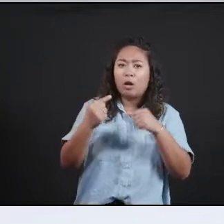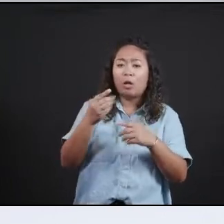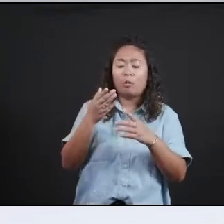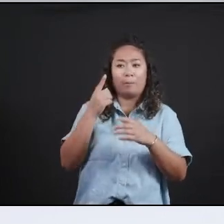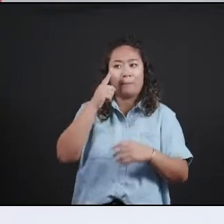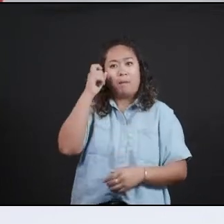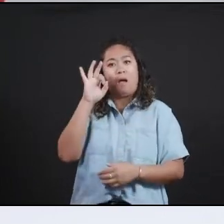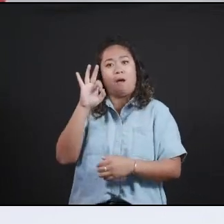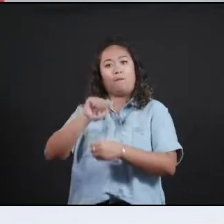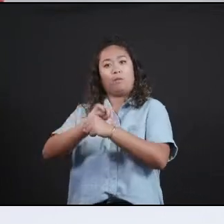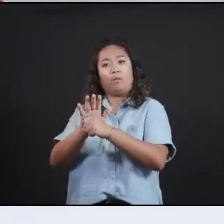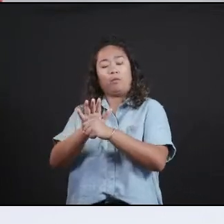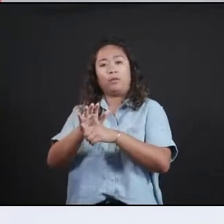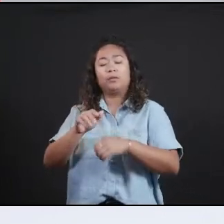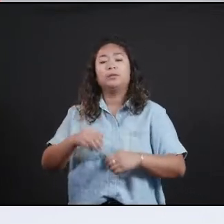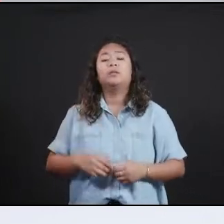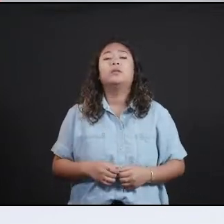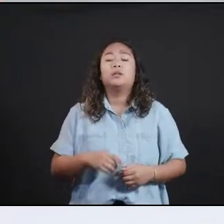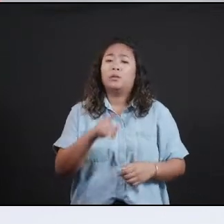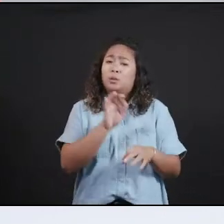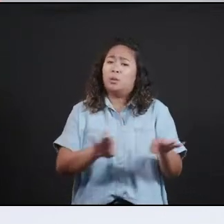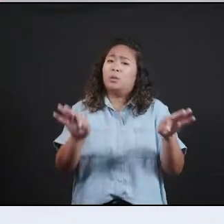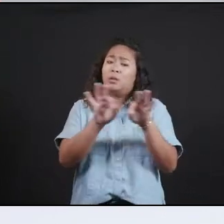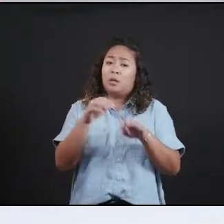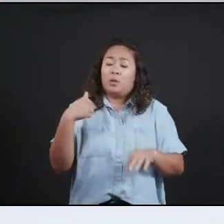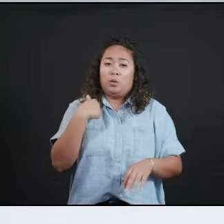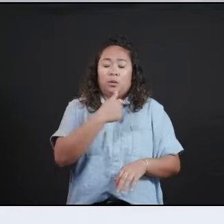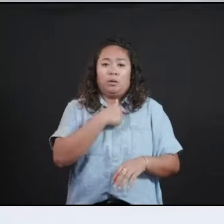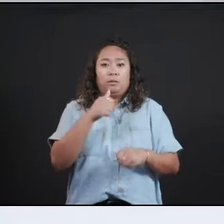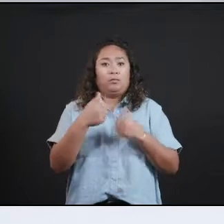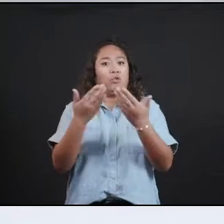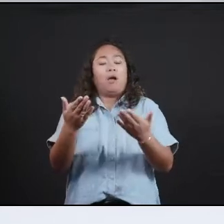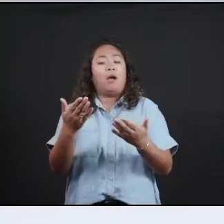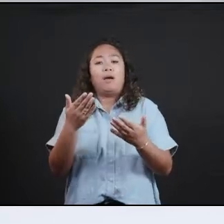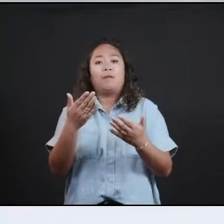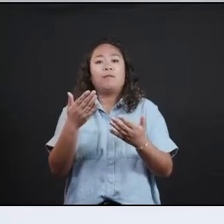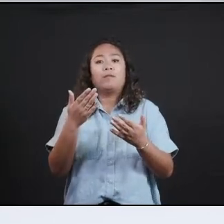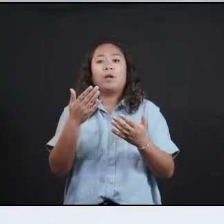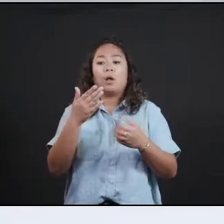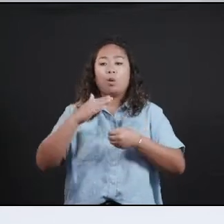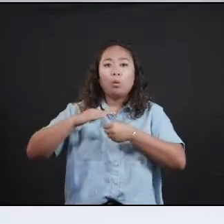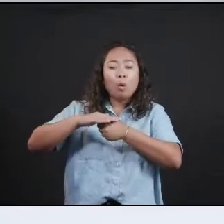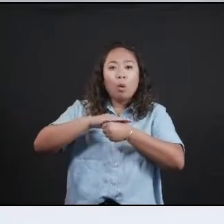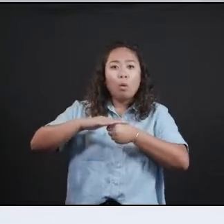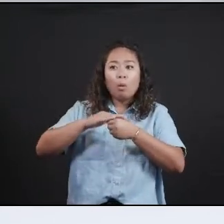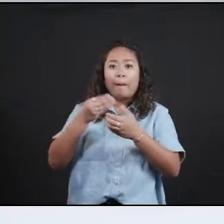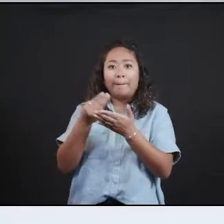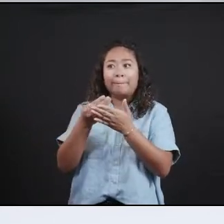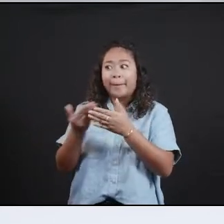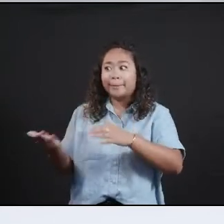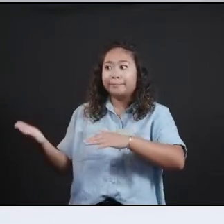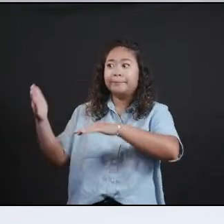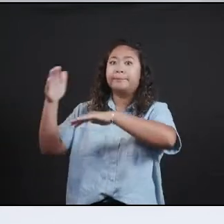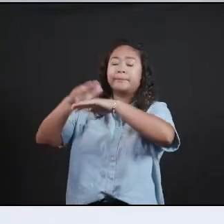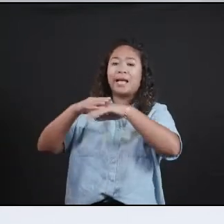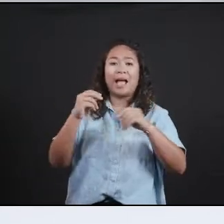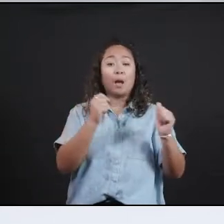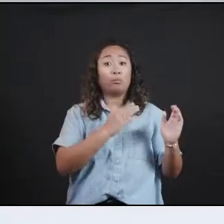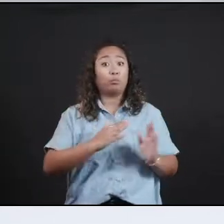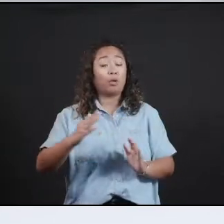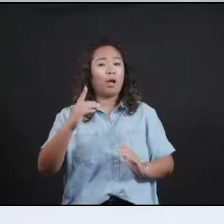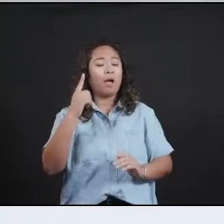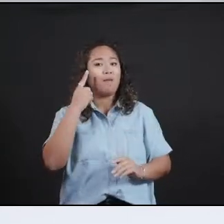COVID-19. Thank you to Governor Bryan for inviting me to address the community as the chair of the Committee on Economic